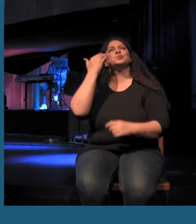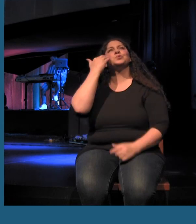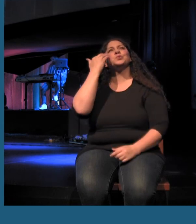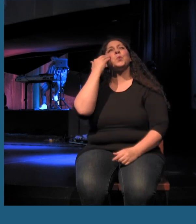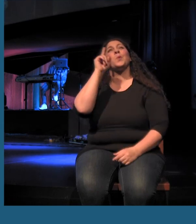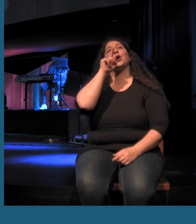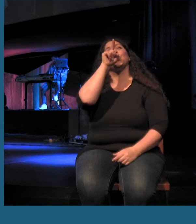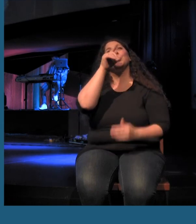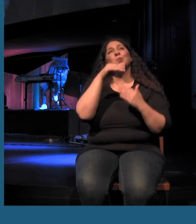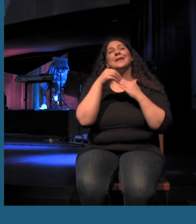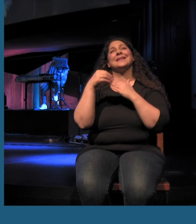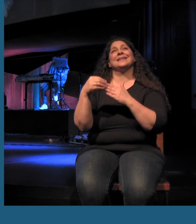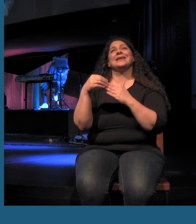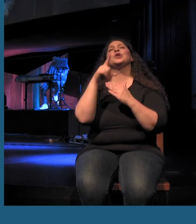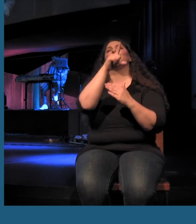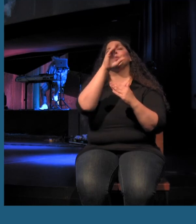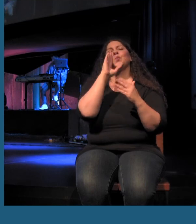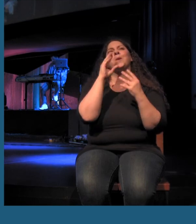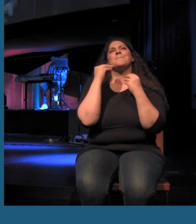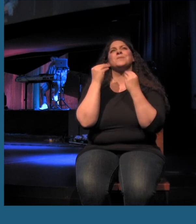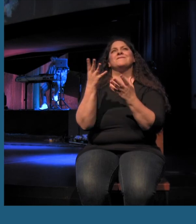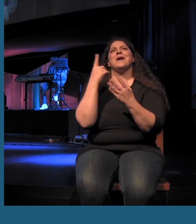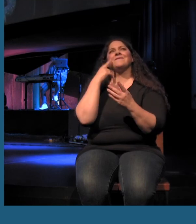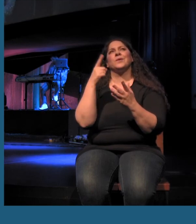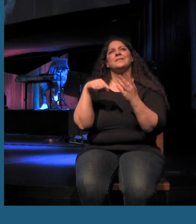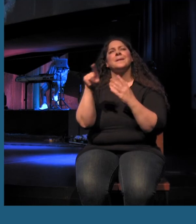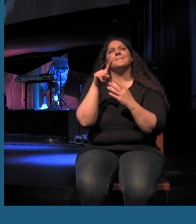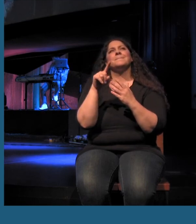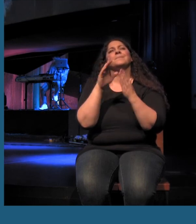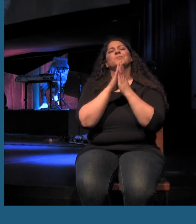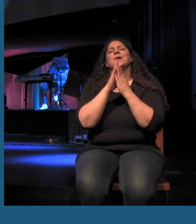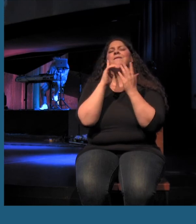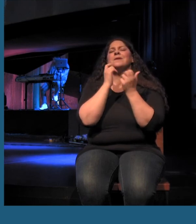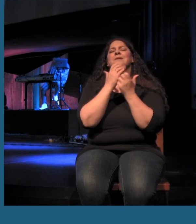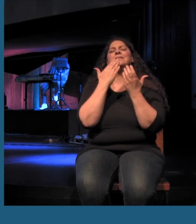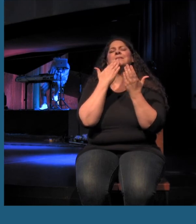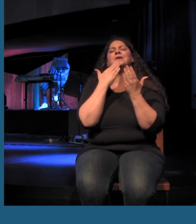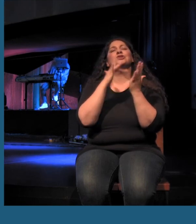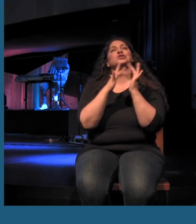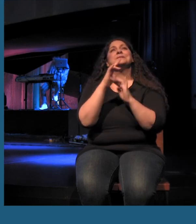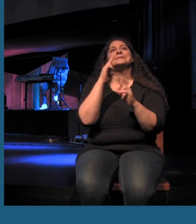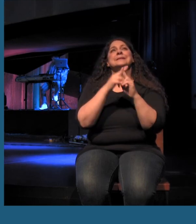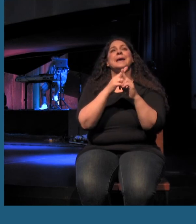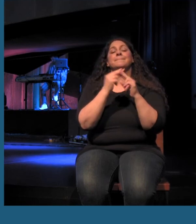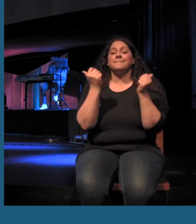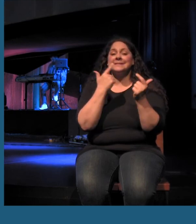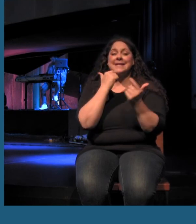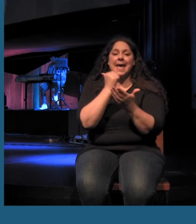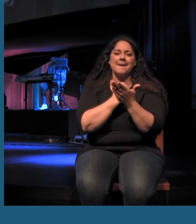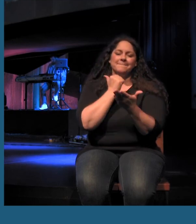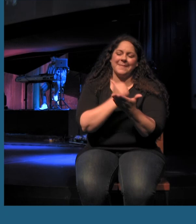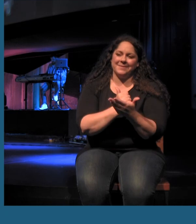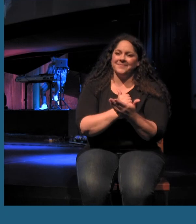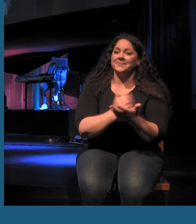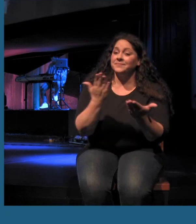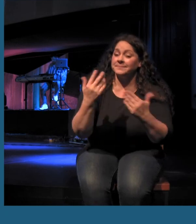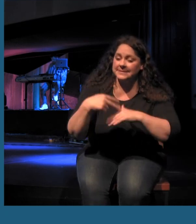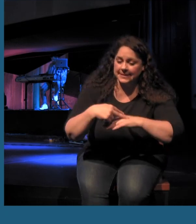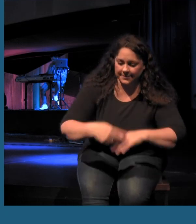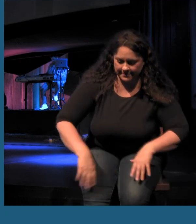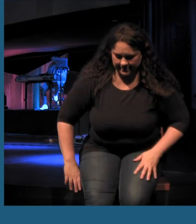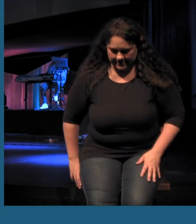you're leading, knowing that you'll provide for them. So we thank you for that. Pray all of it in Jesus' name. We all said, amen. Amen. You can all